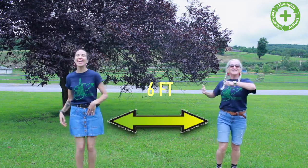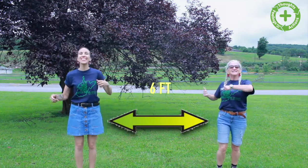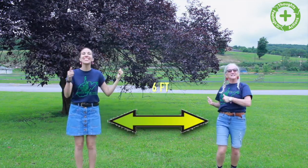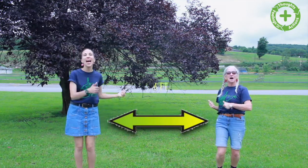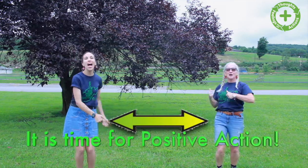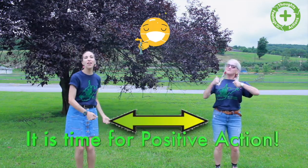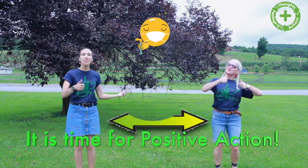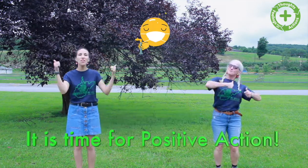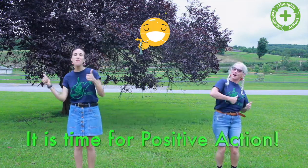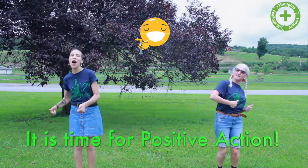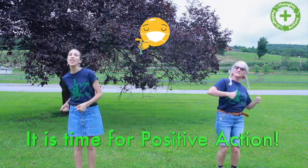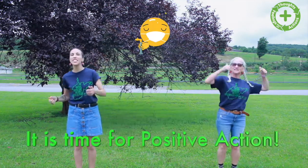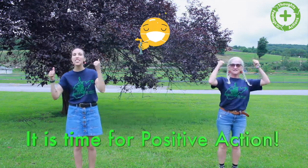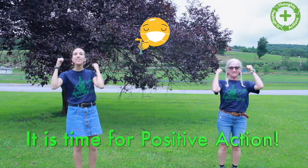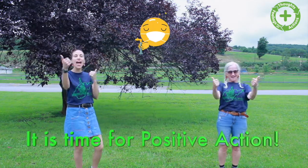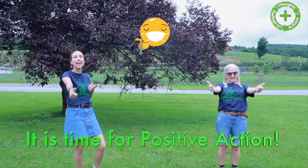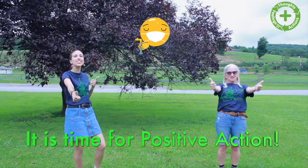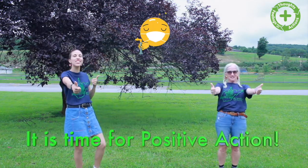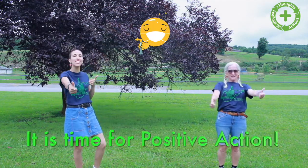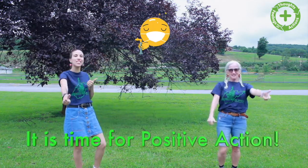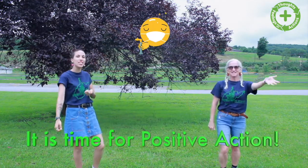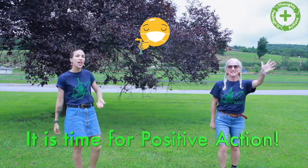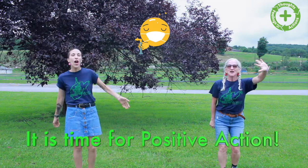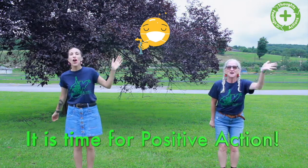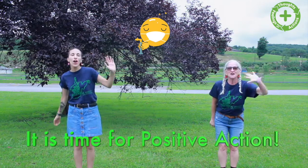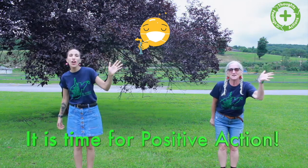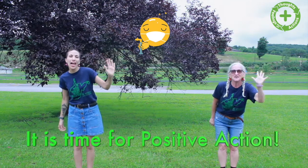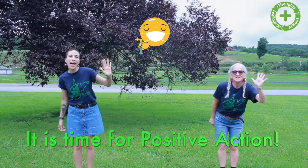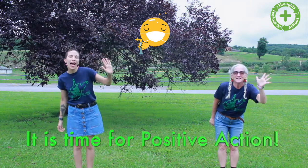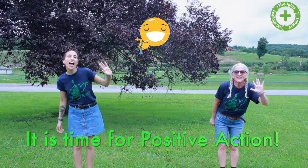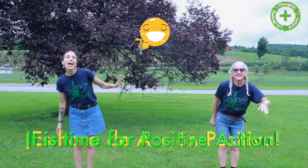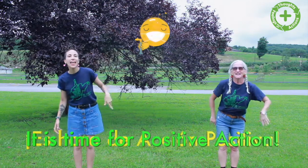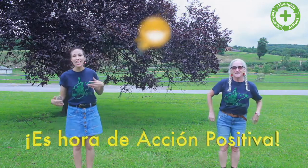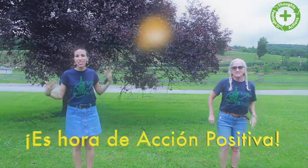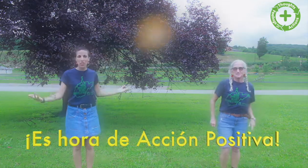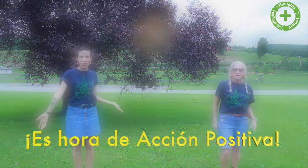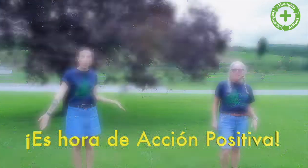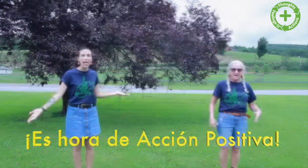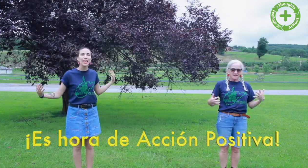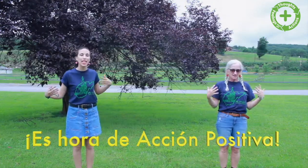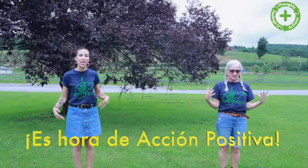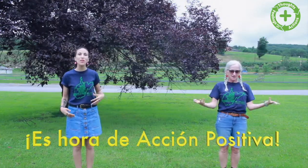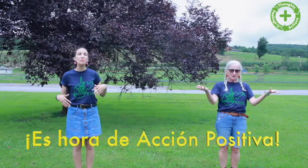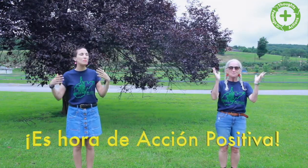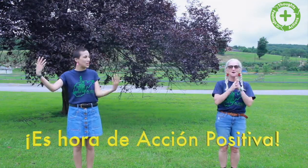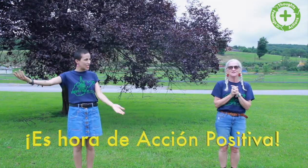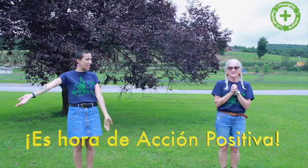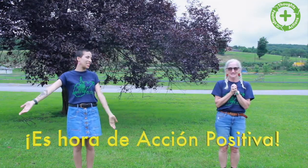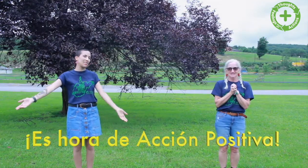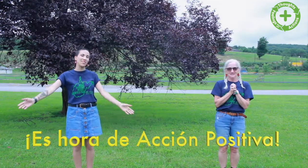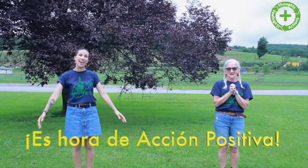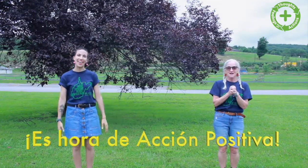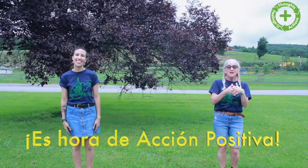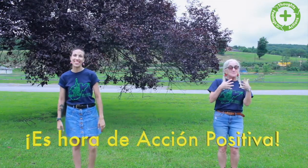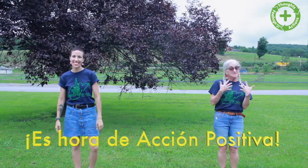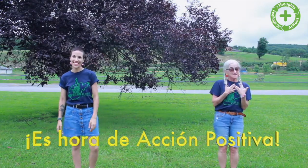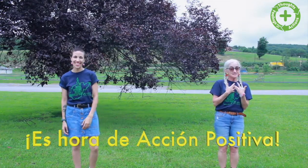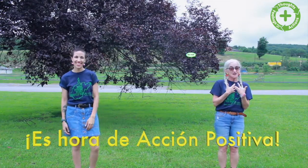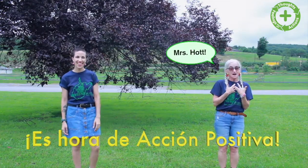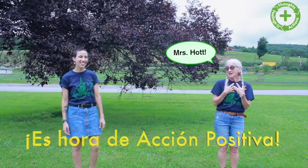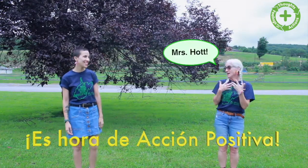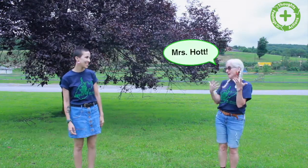It's time for Positive Action! Hola! Es hora de acción positiva!